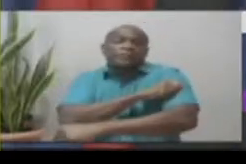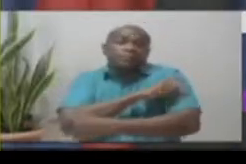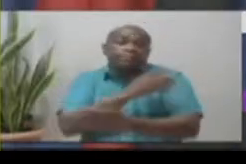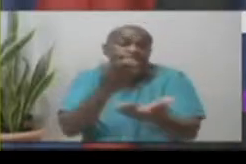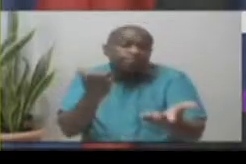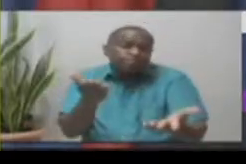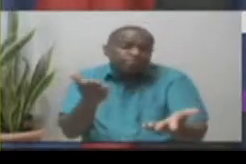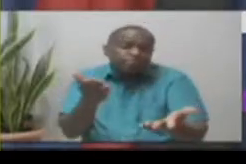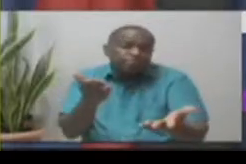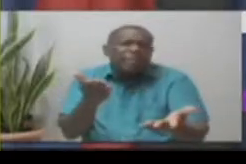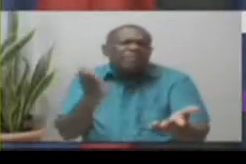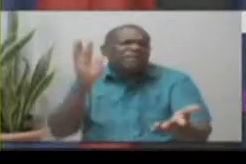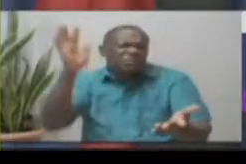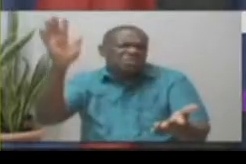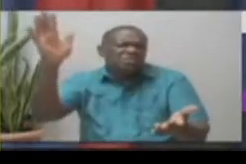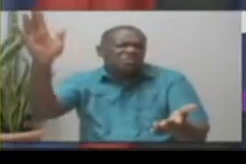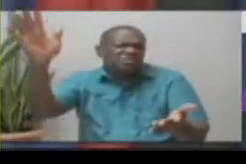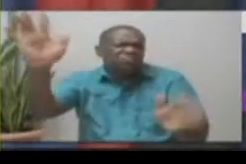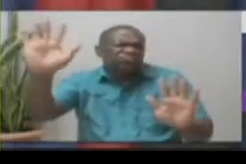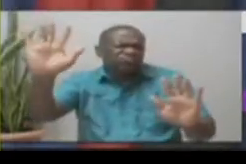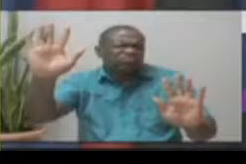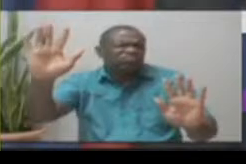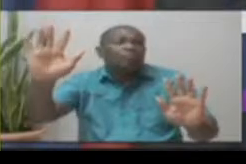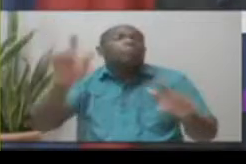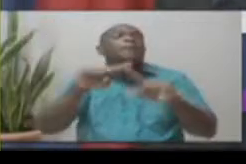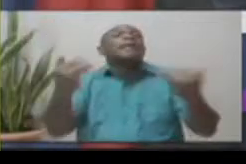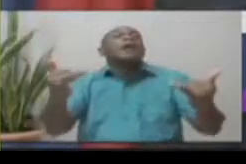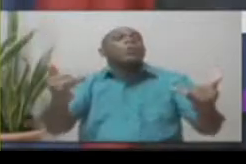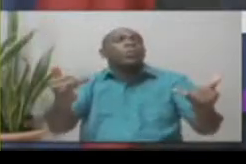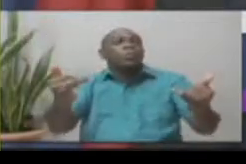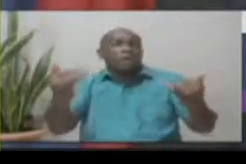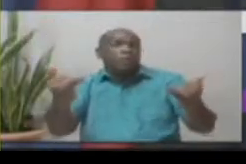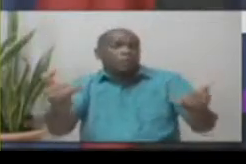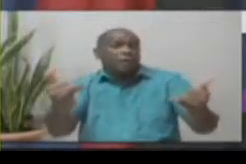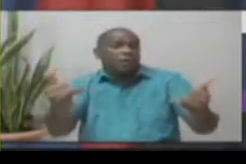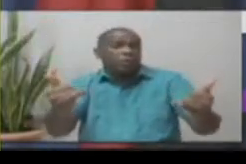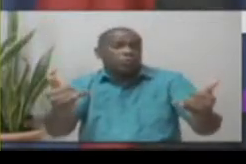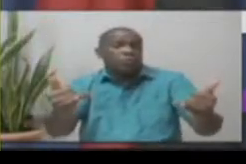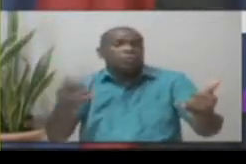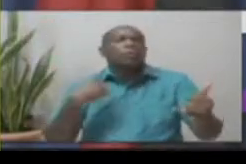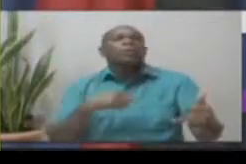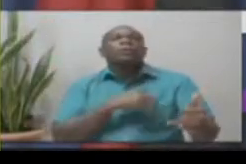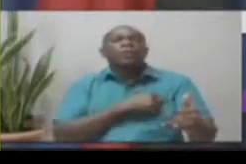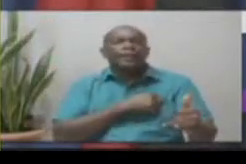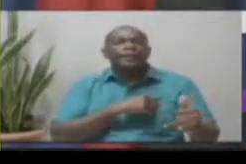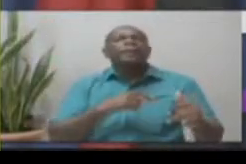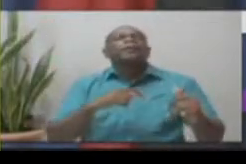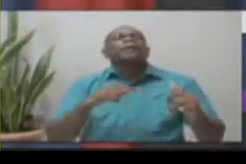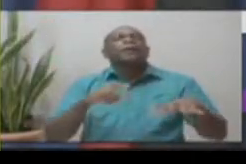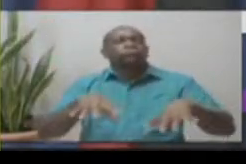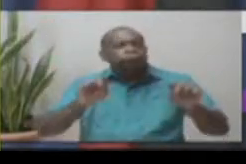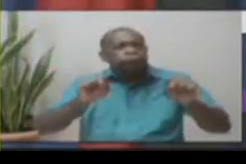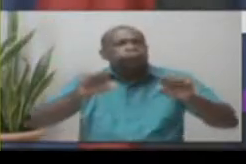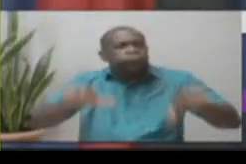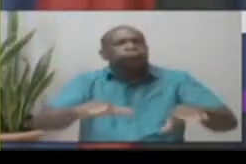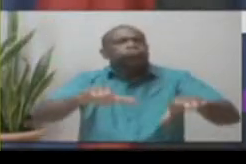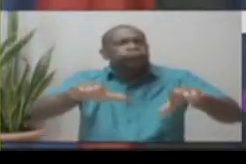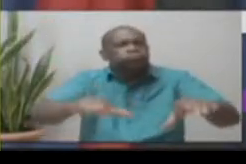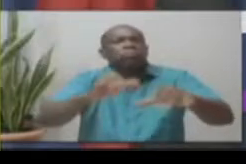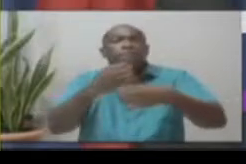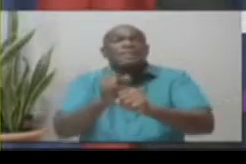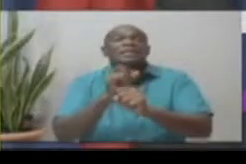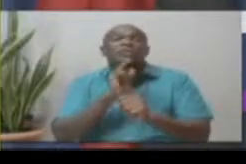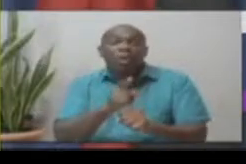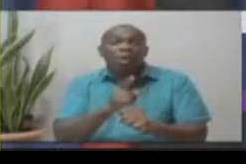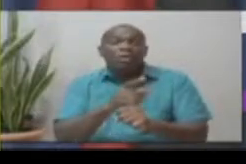the future. But now, right, we are taking steps to make sure that the virus is in our